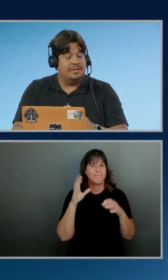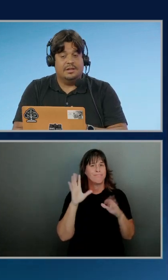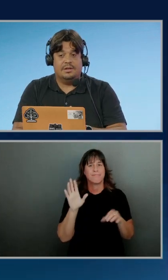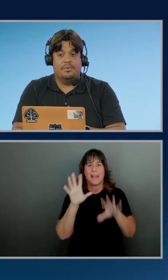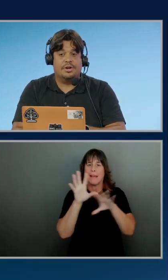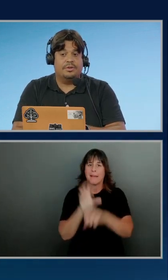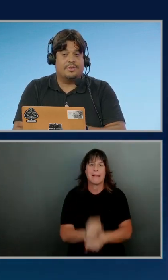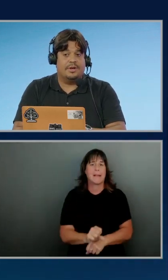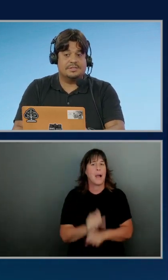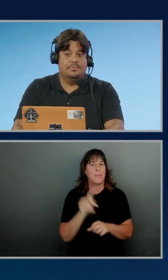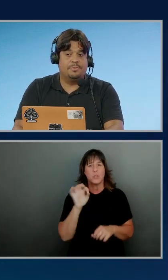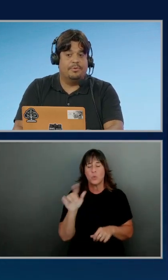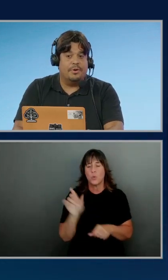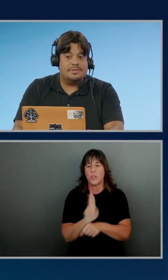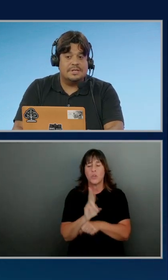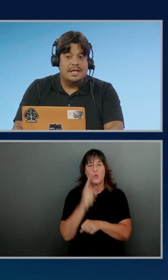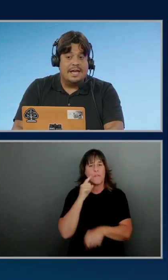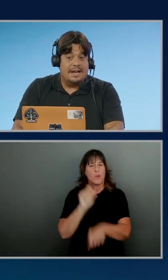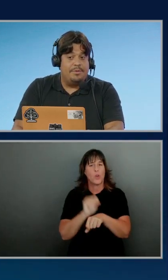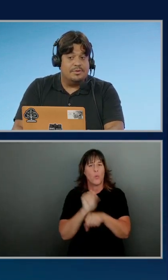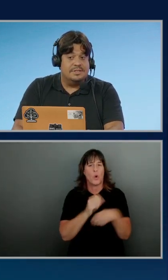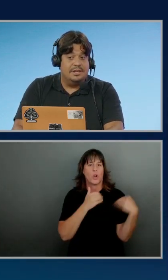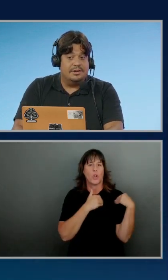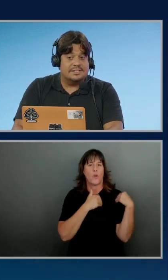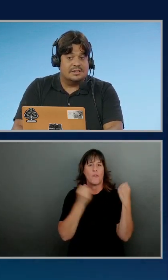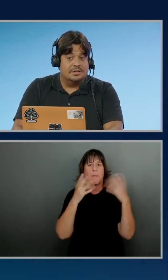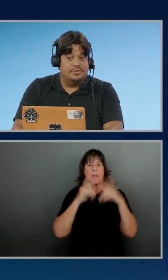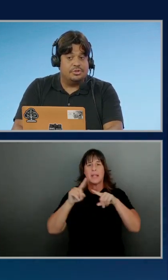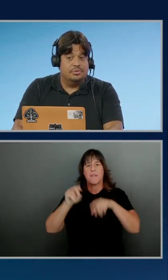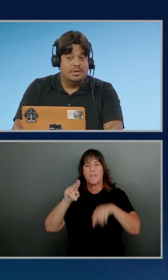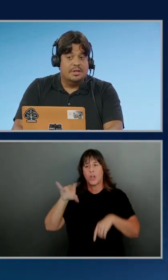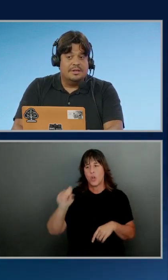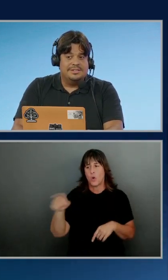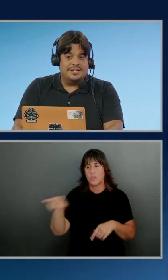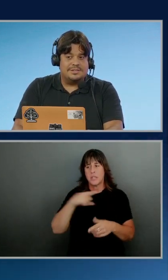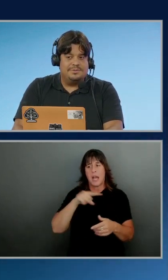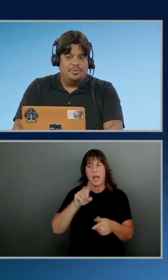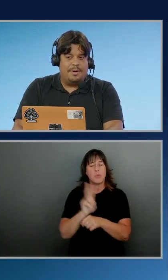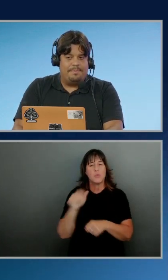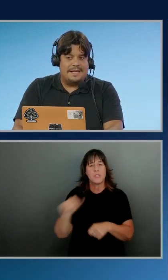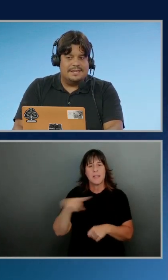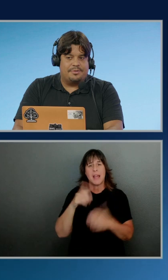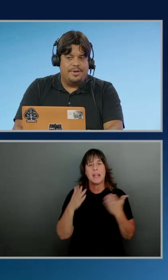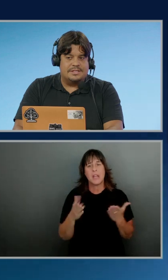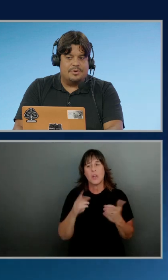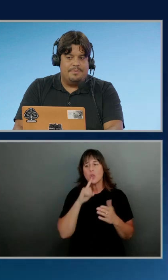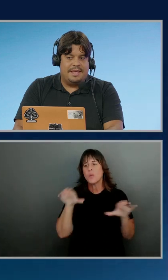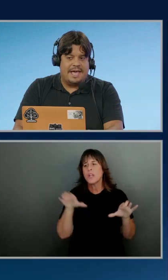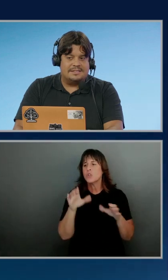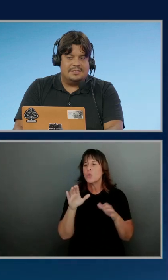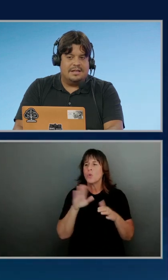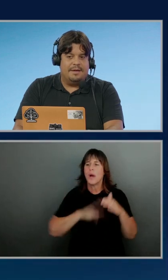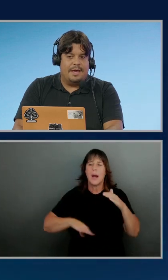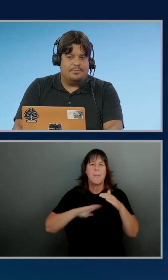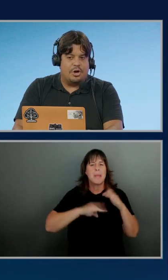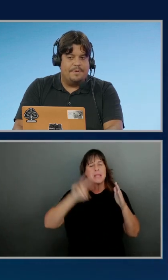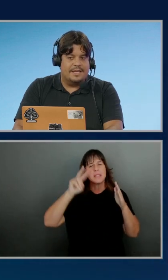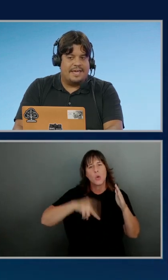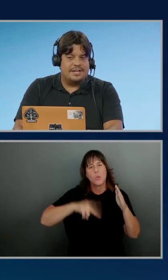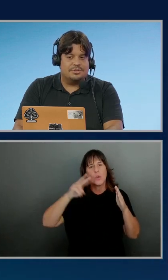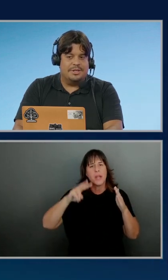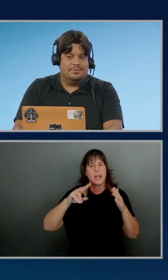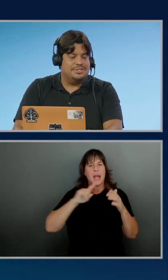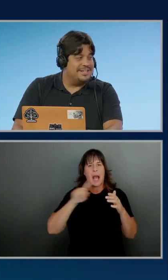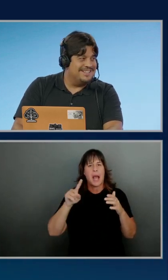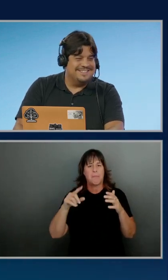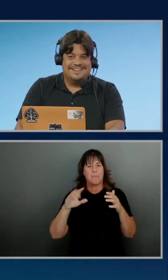the workload across multiple nodes. And I'm using here Slurm to just do a basic read. So I'm dropping the